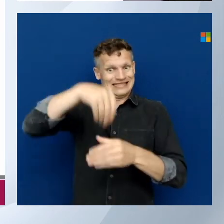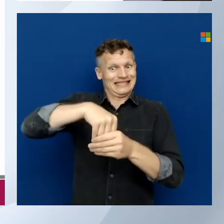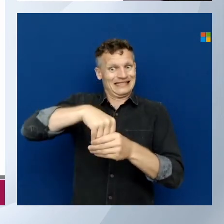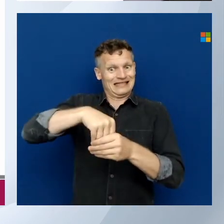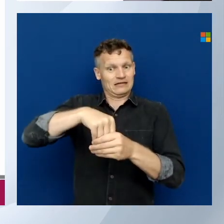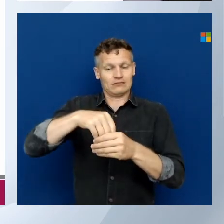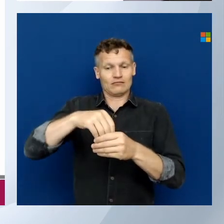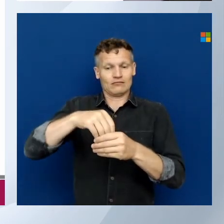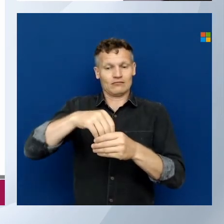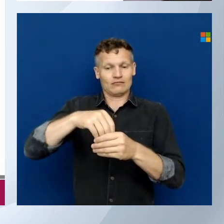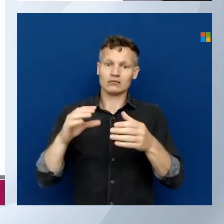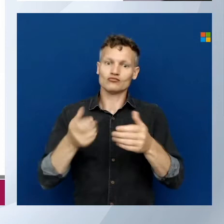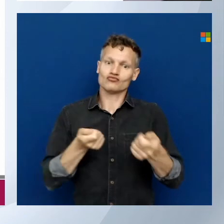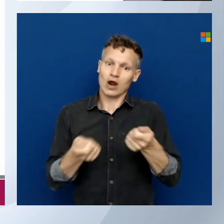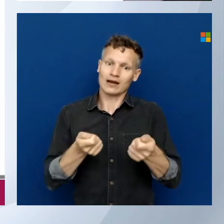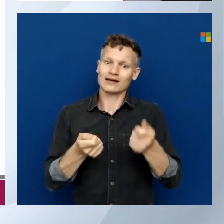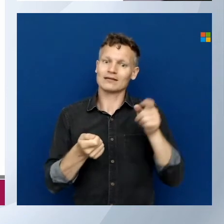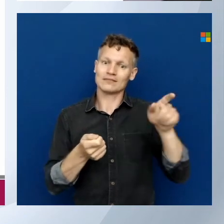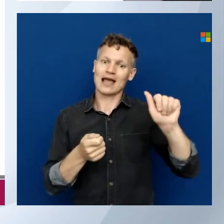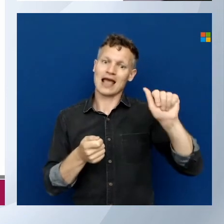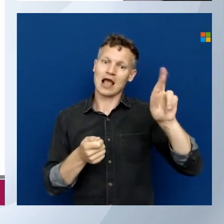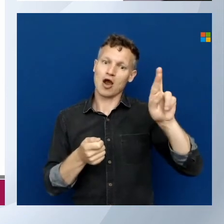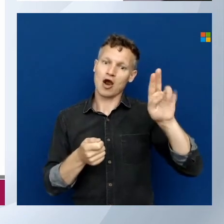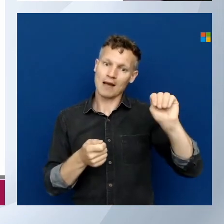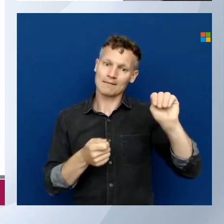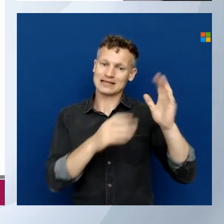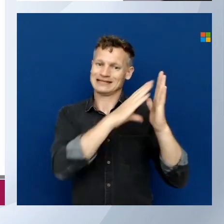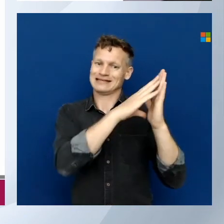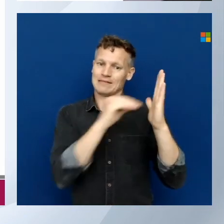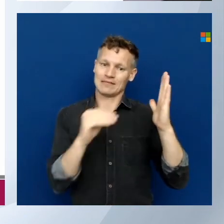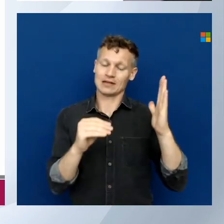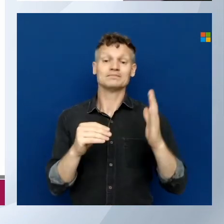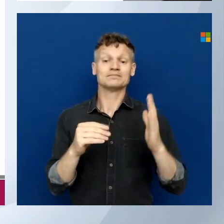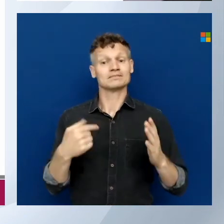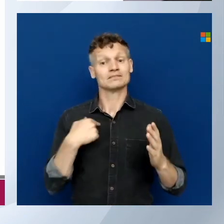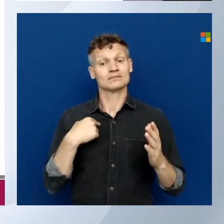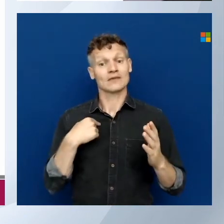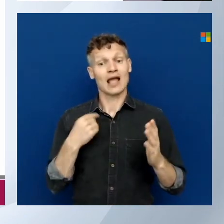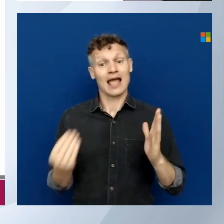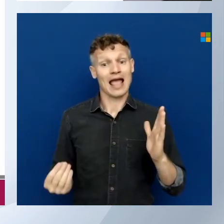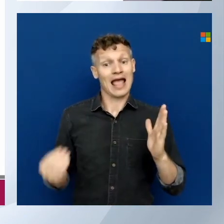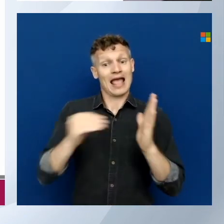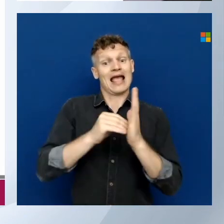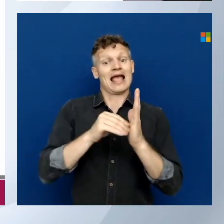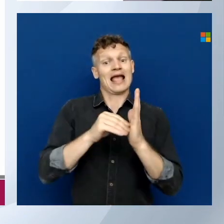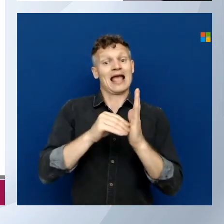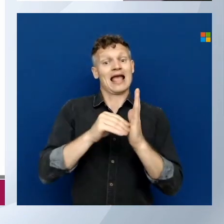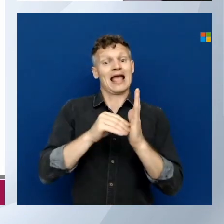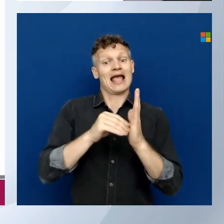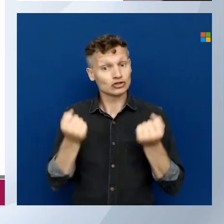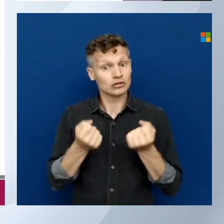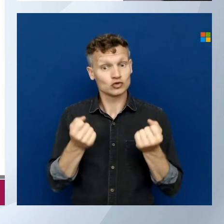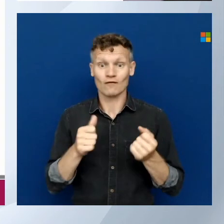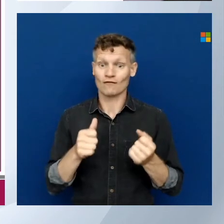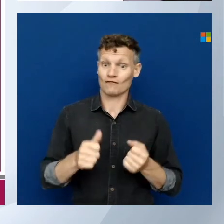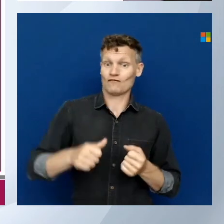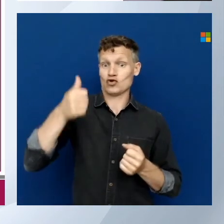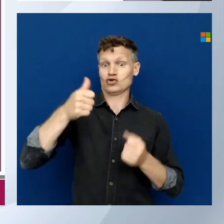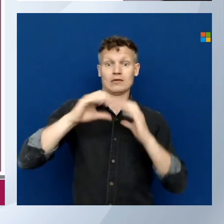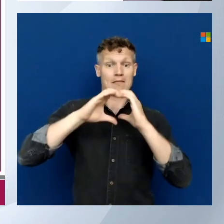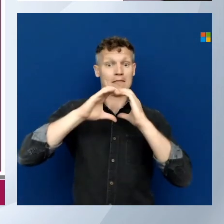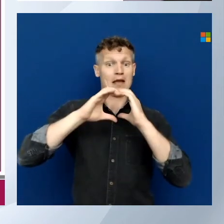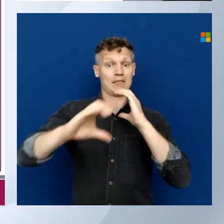added that action to my first pipeline, and that allows me to